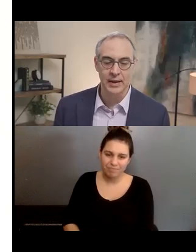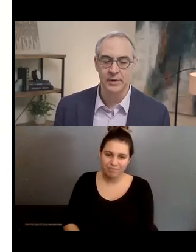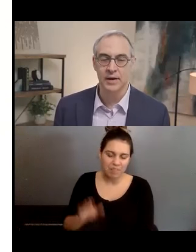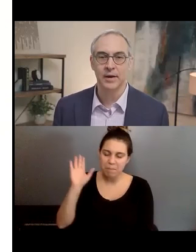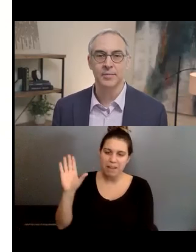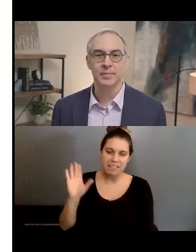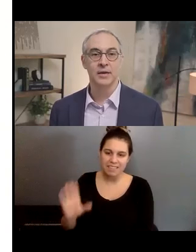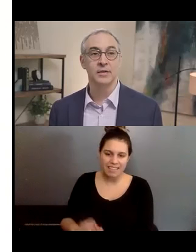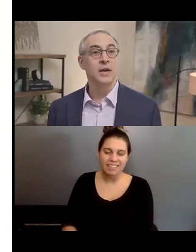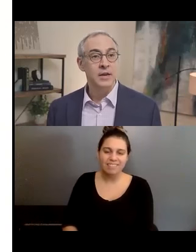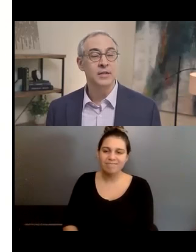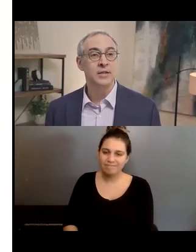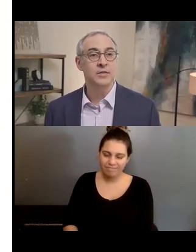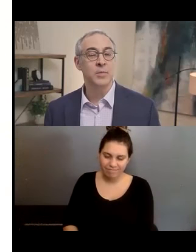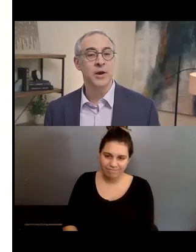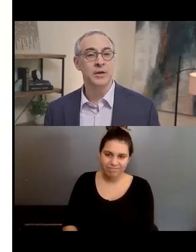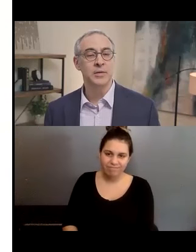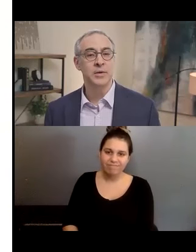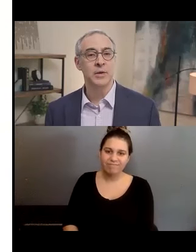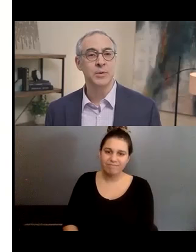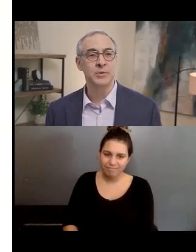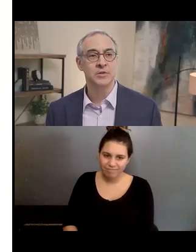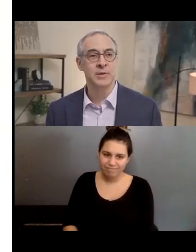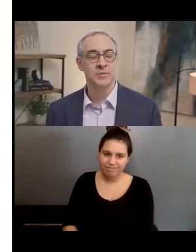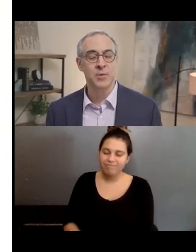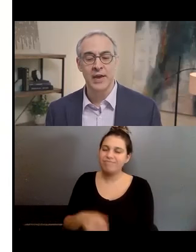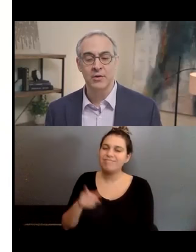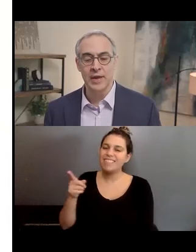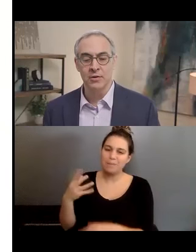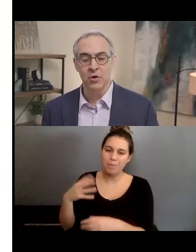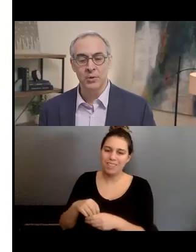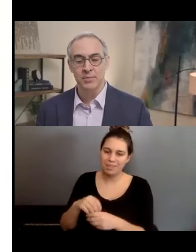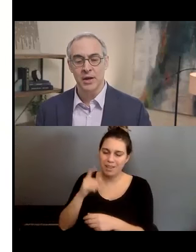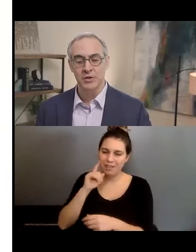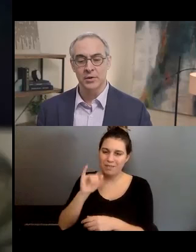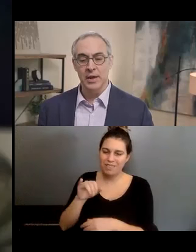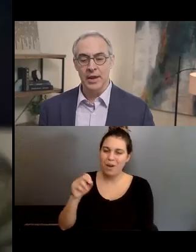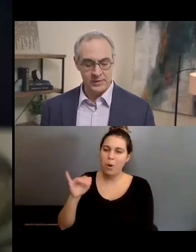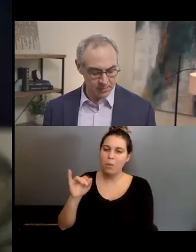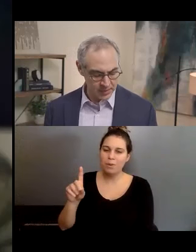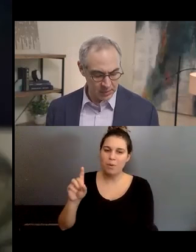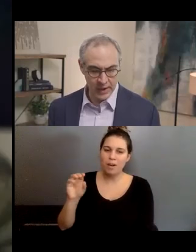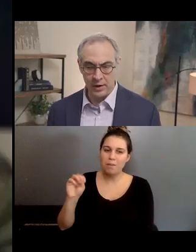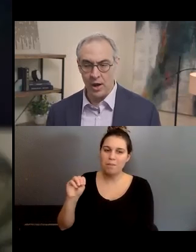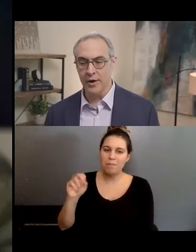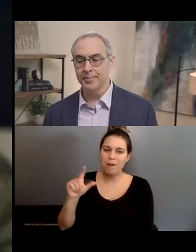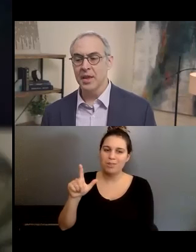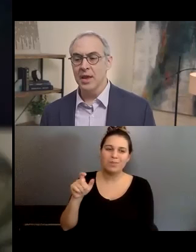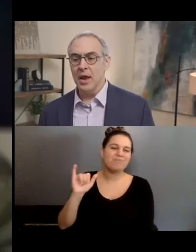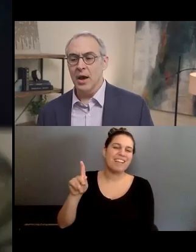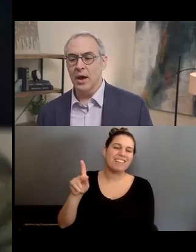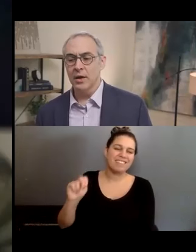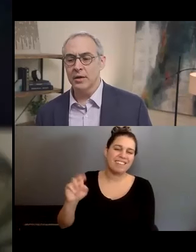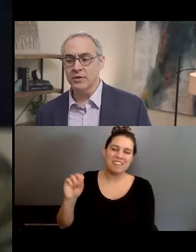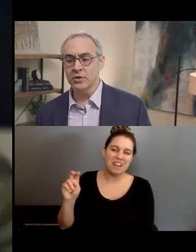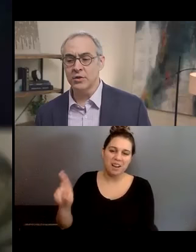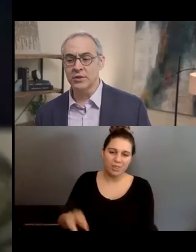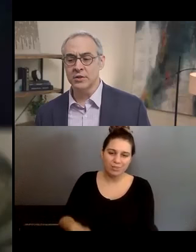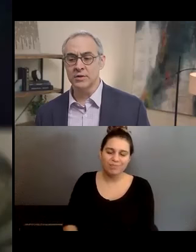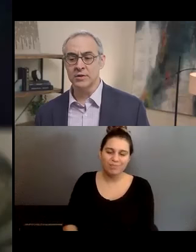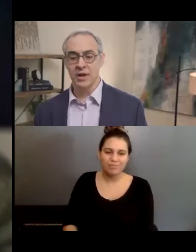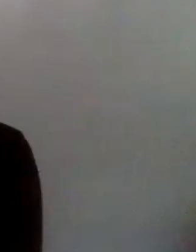amazing, and this is part. He participated as part of that opioid module, and same thing with Ken Connor.